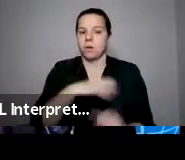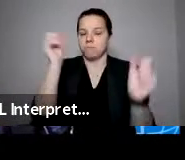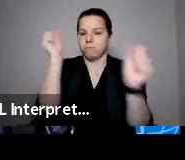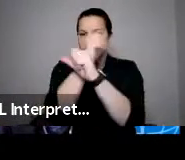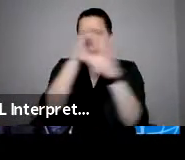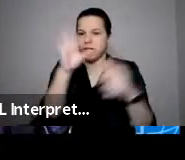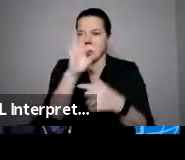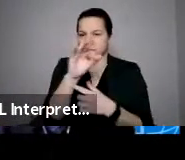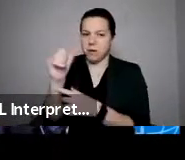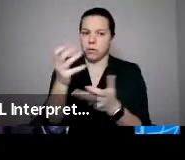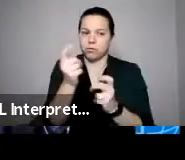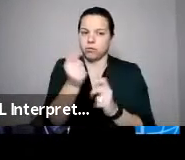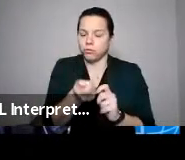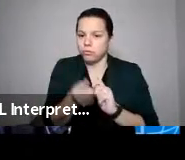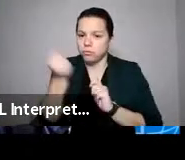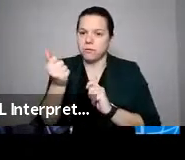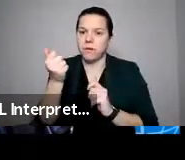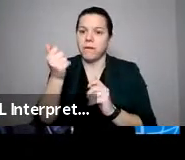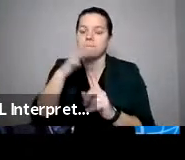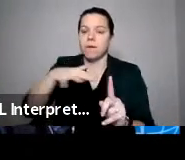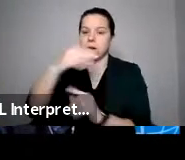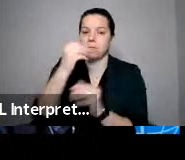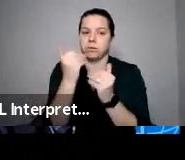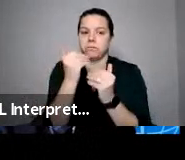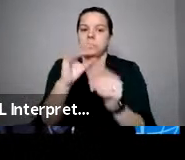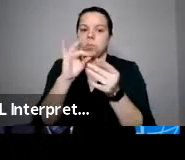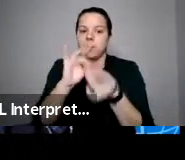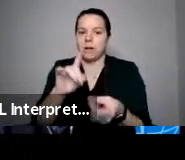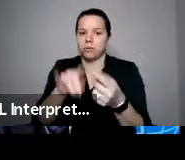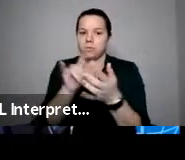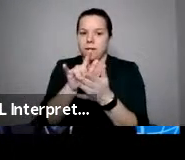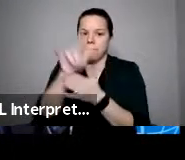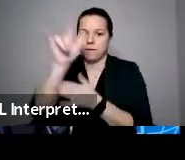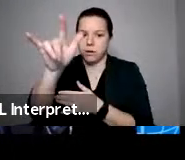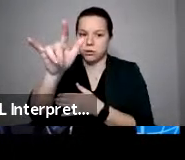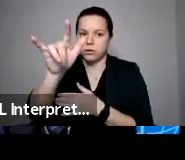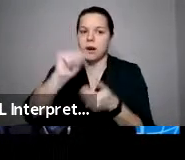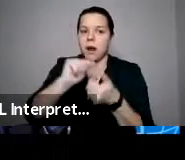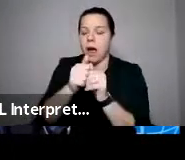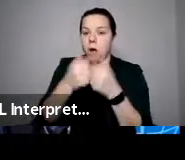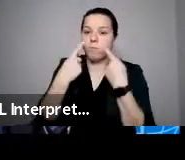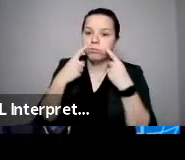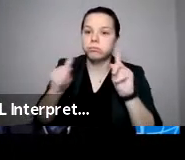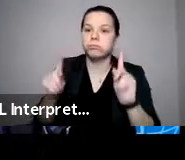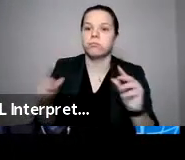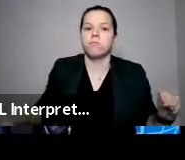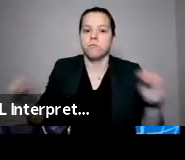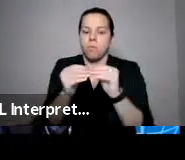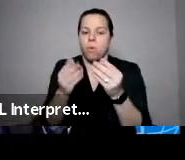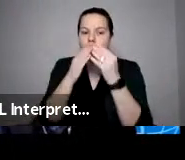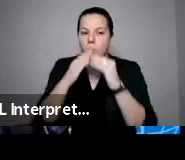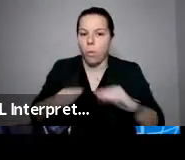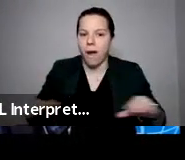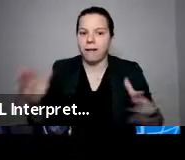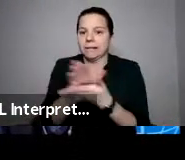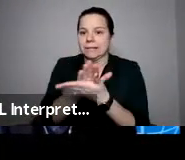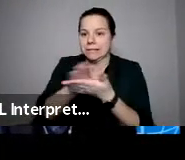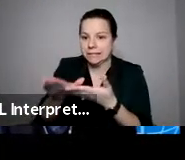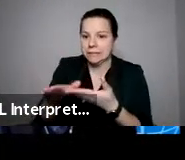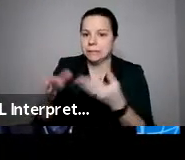of removing environmental constraints on aviation growth by achieving quieter, cleaner, and more efficient air